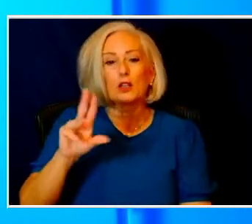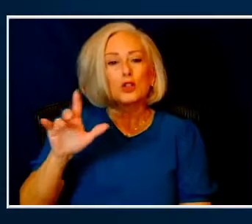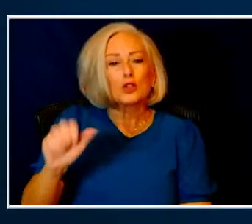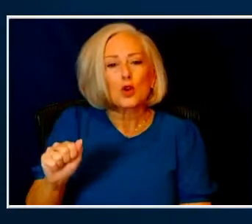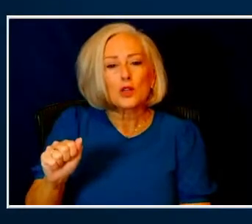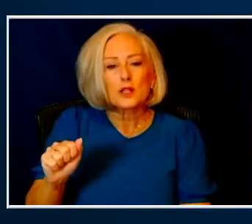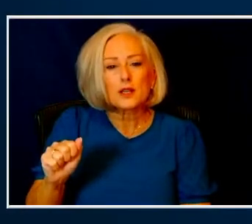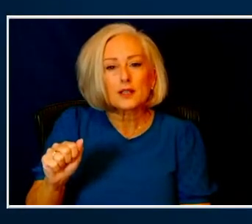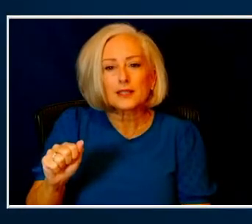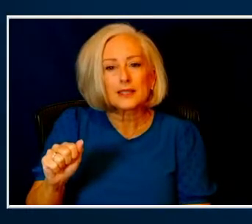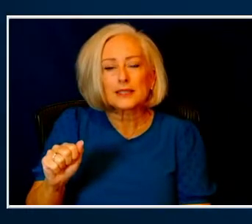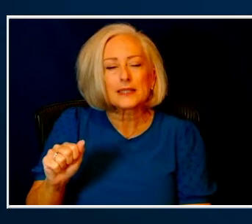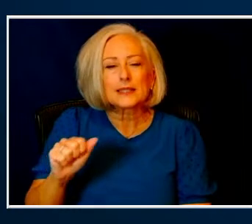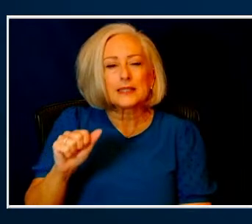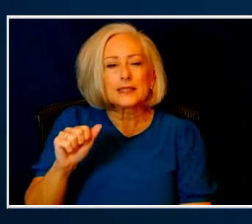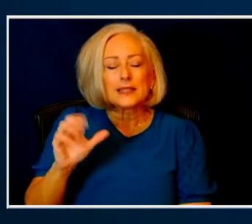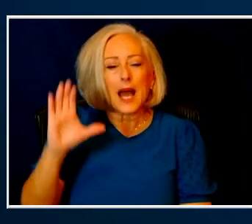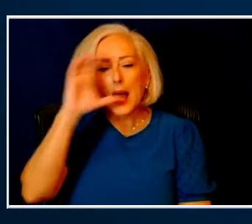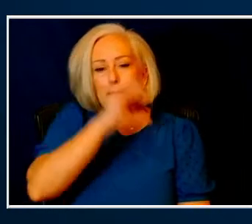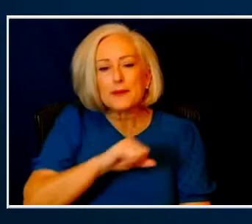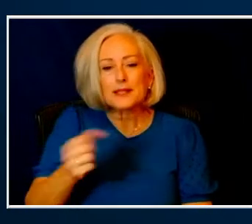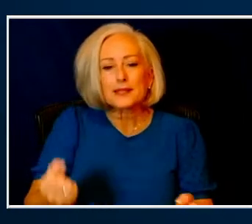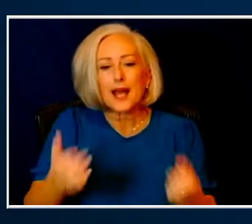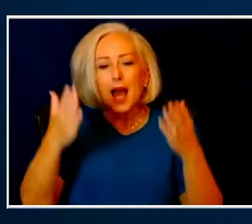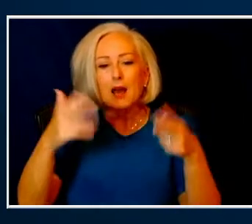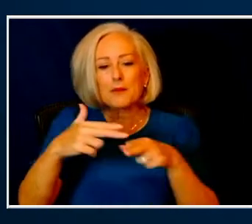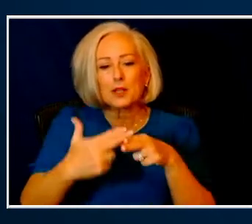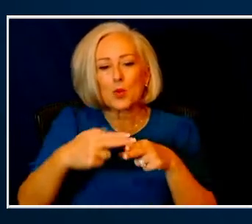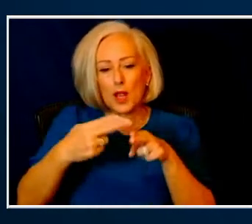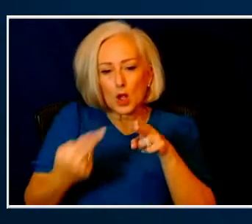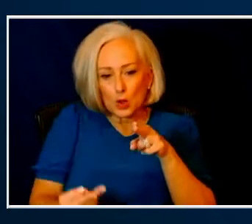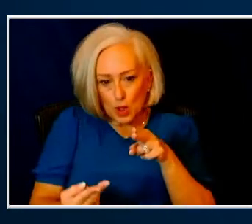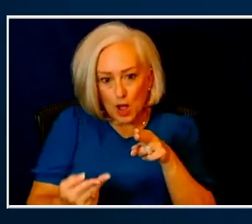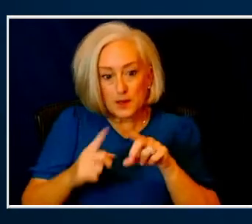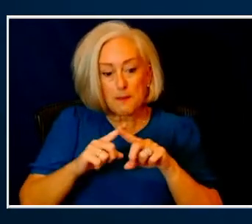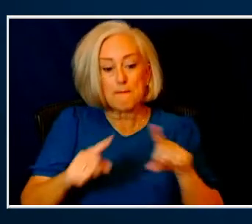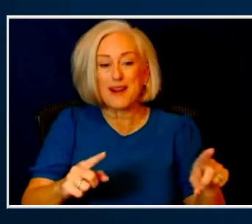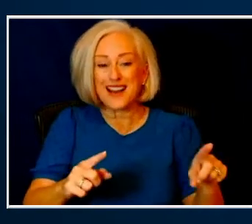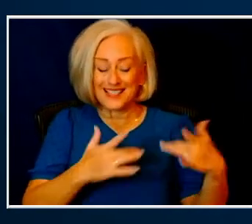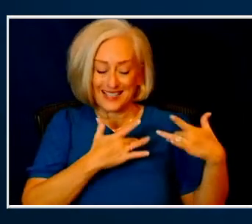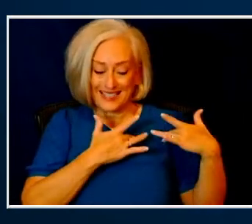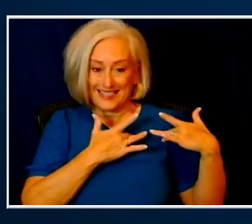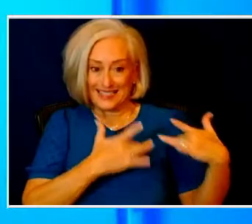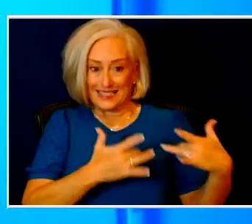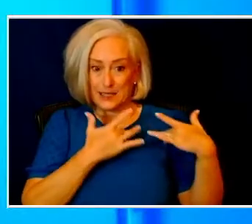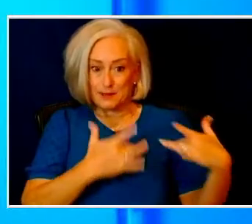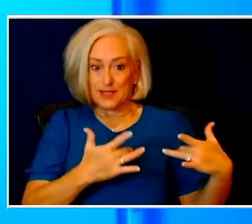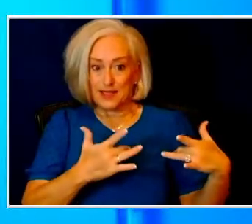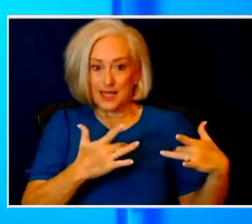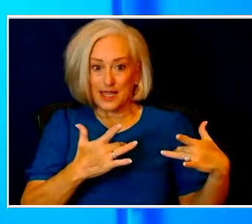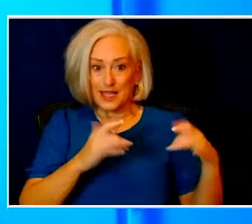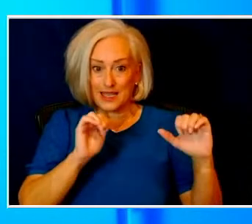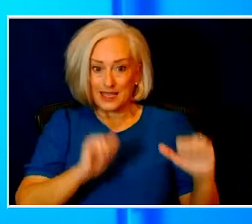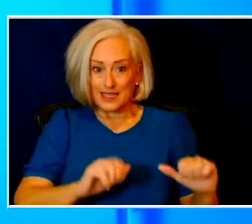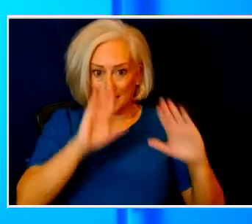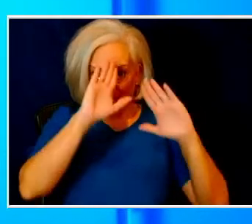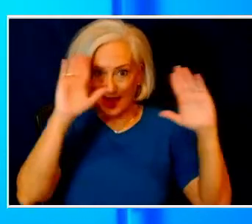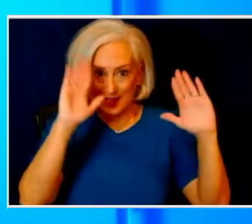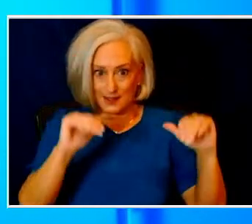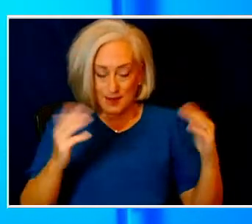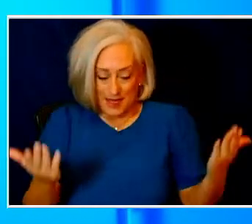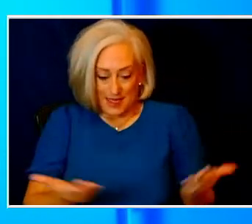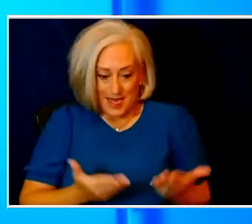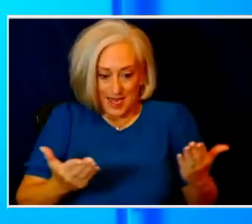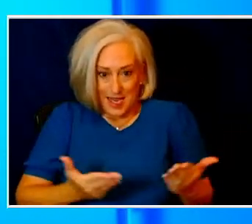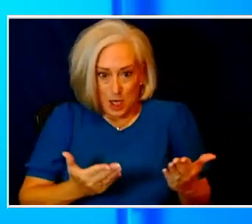of exactly how much weight she lost, but the typical weight loss that people can expect as a reasonable goal,